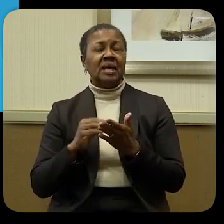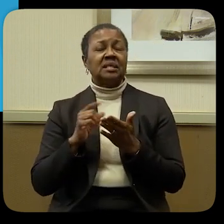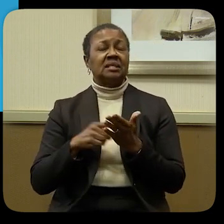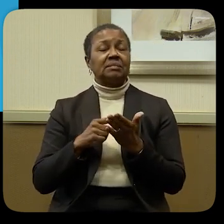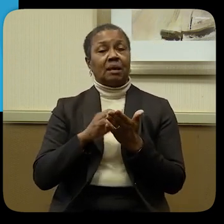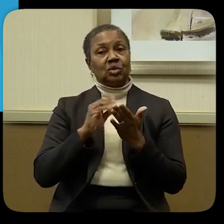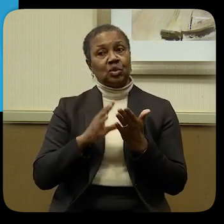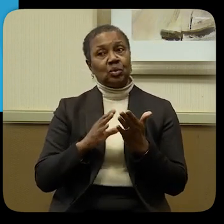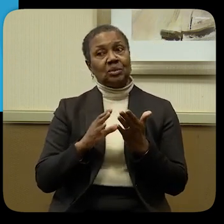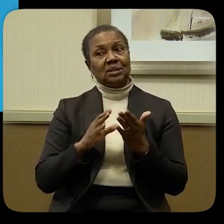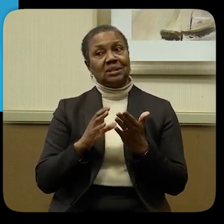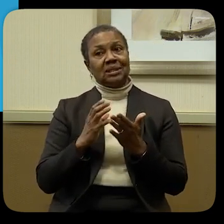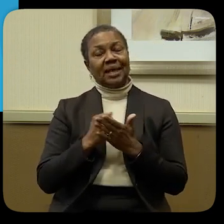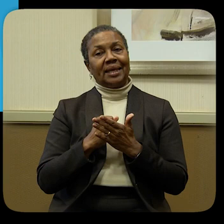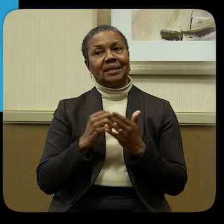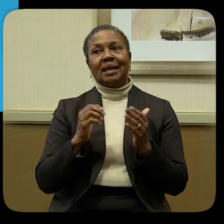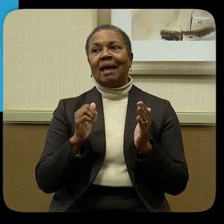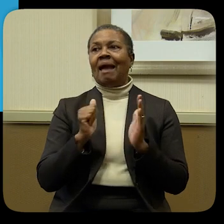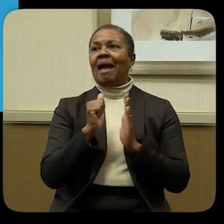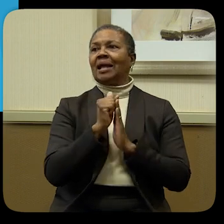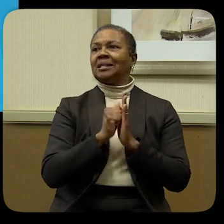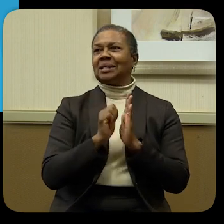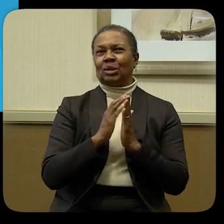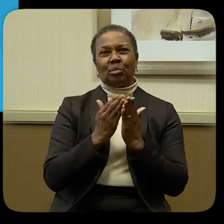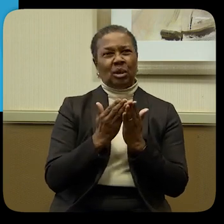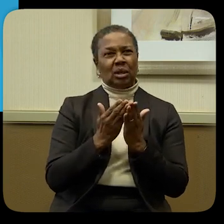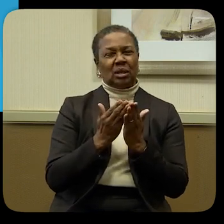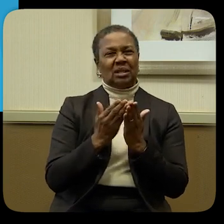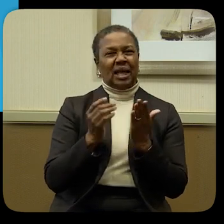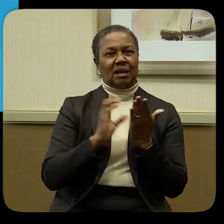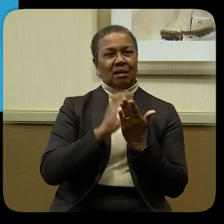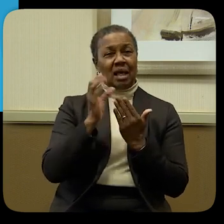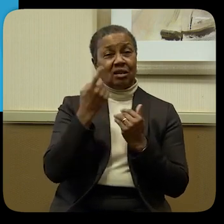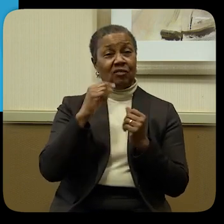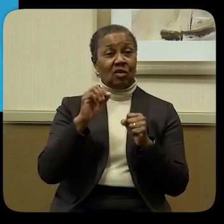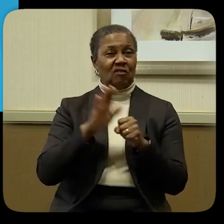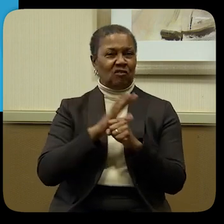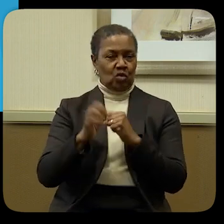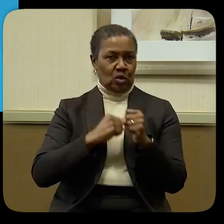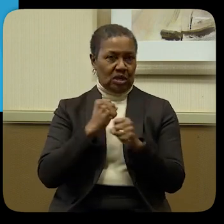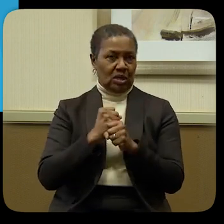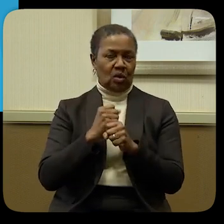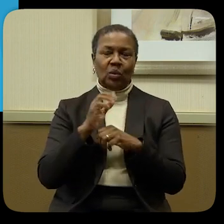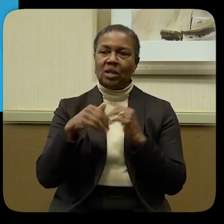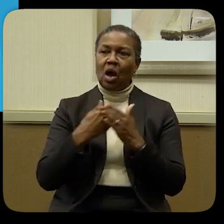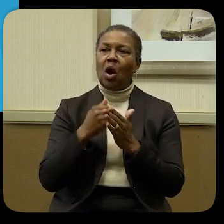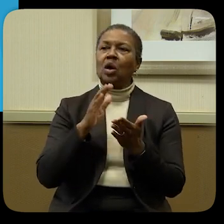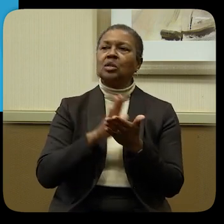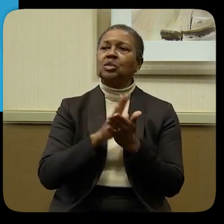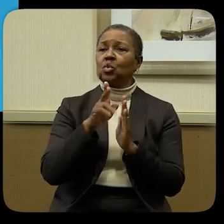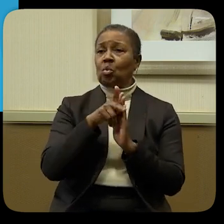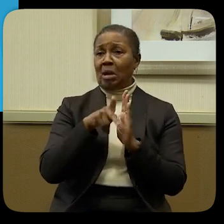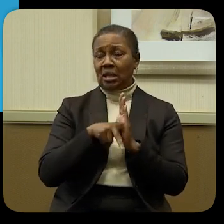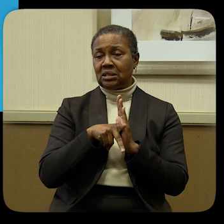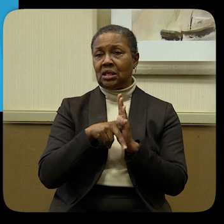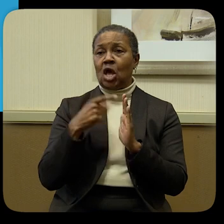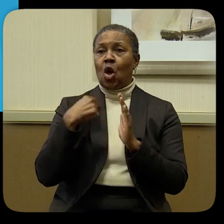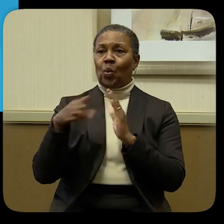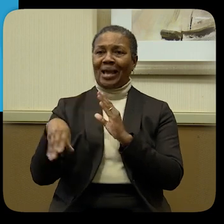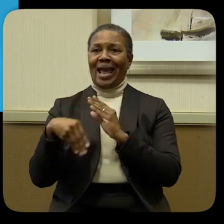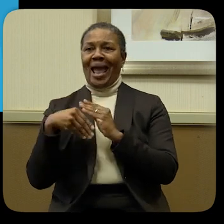get like an agenda book or something, like their calendar for the year that has all the school policies. So we